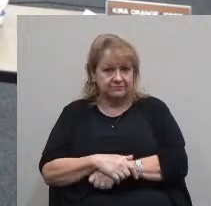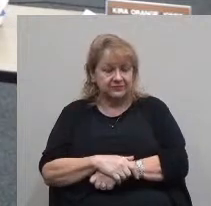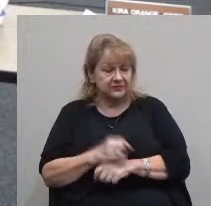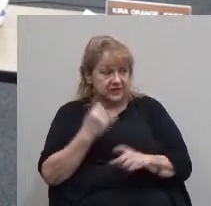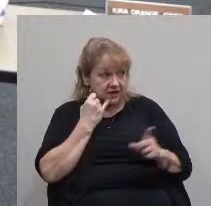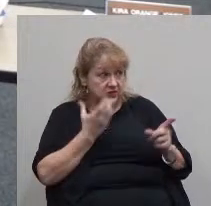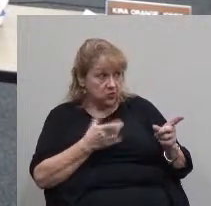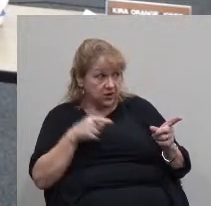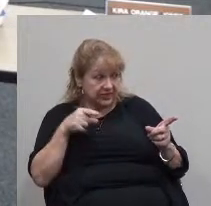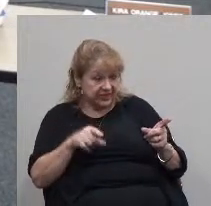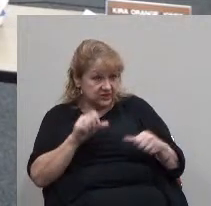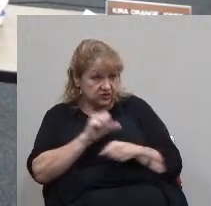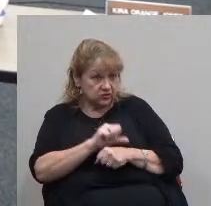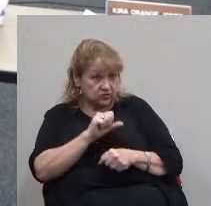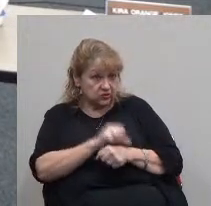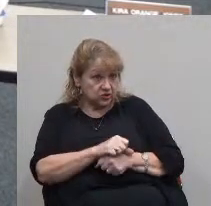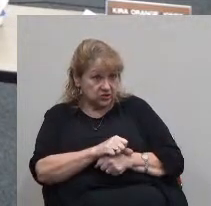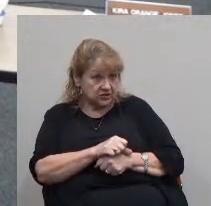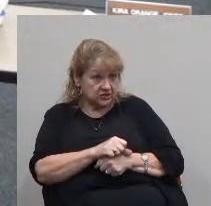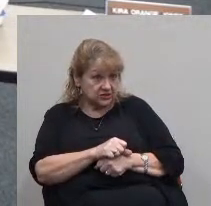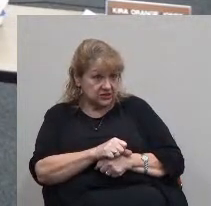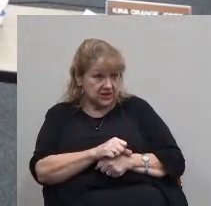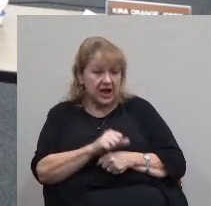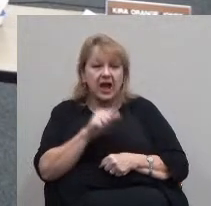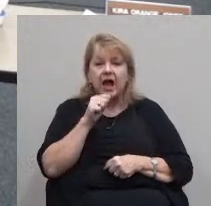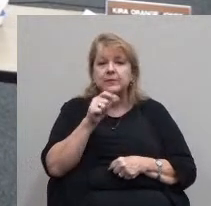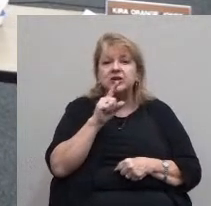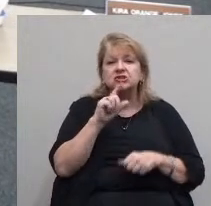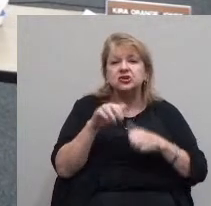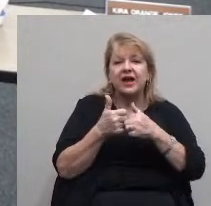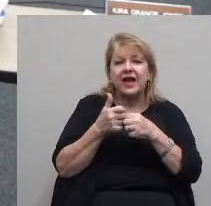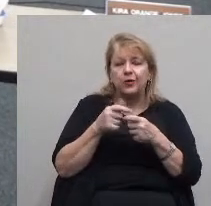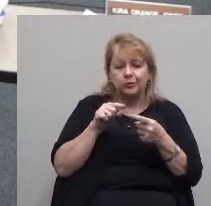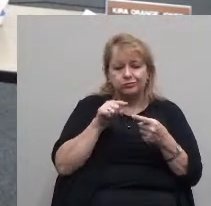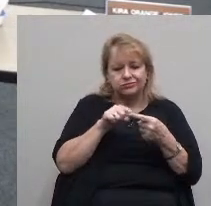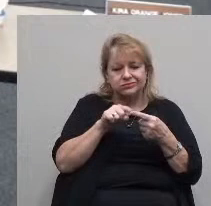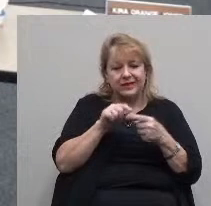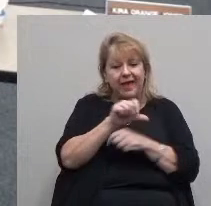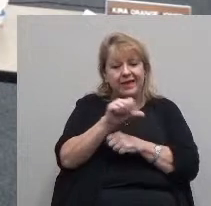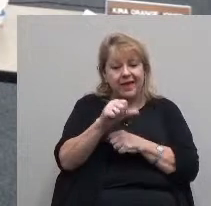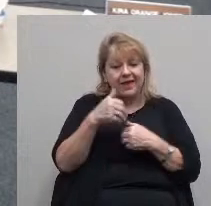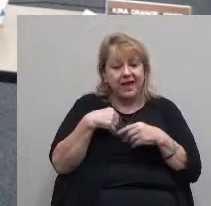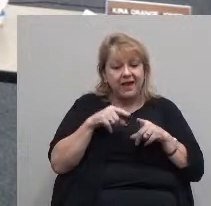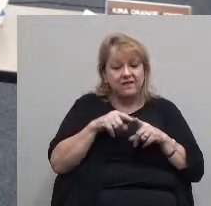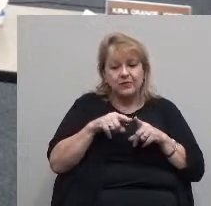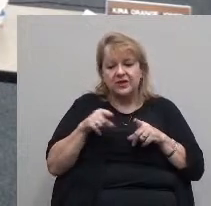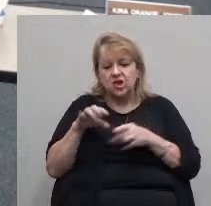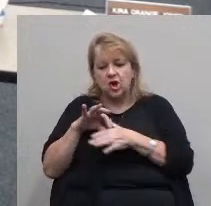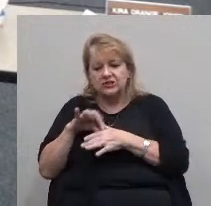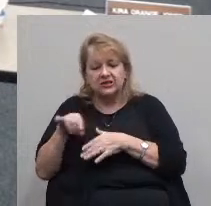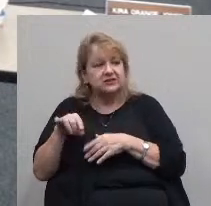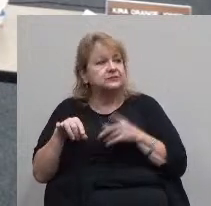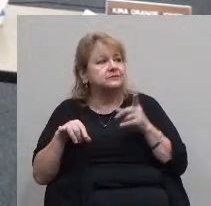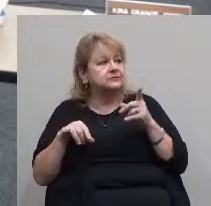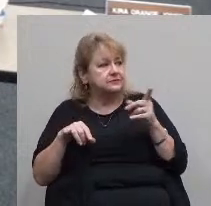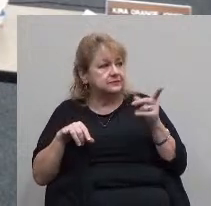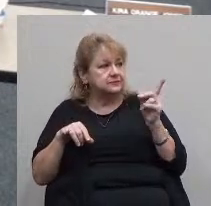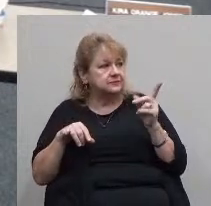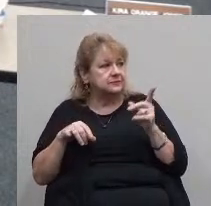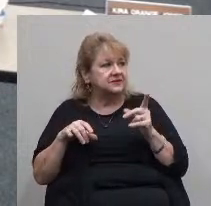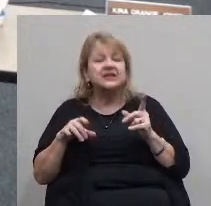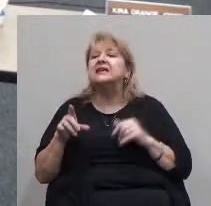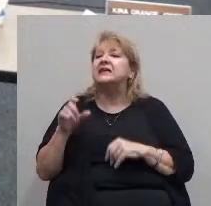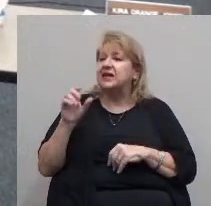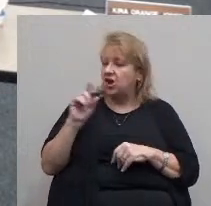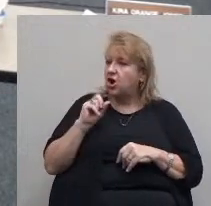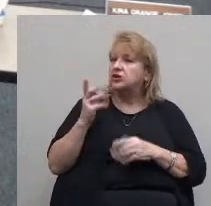you want to make this work, I'm not sure how to get around that, to be honest. I mean, yes, there are people receiving